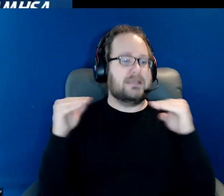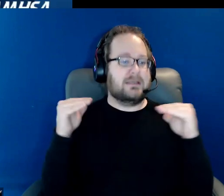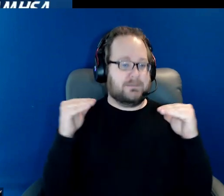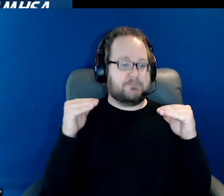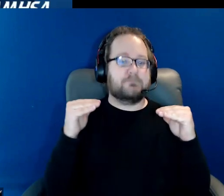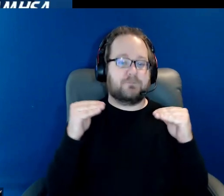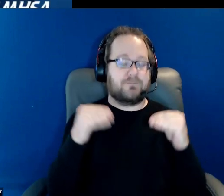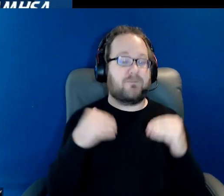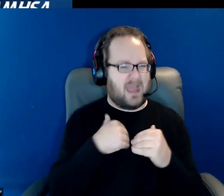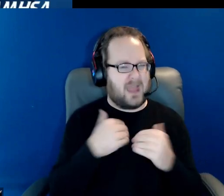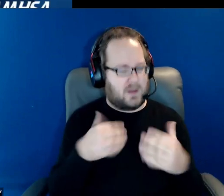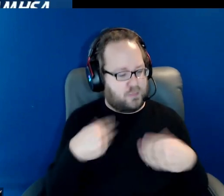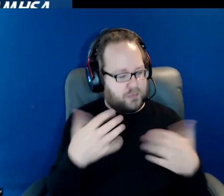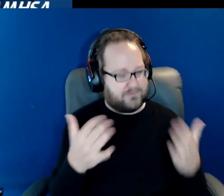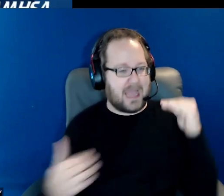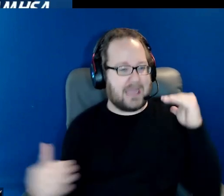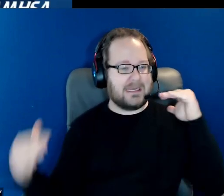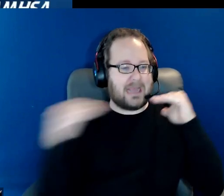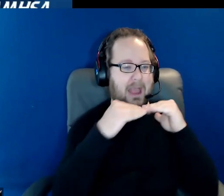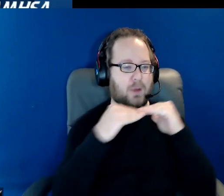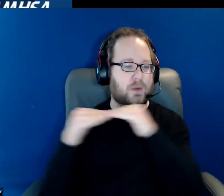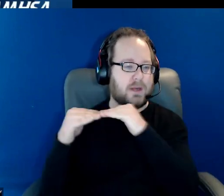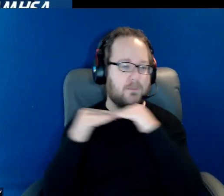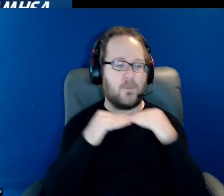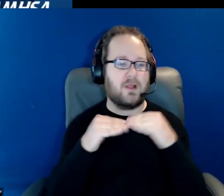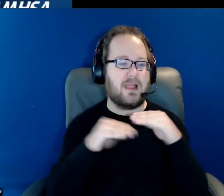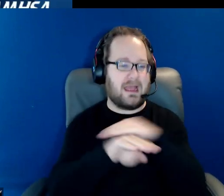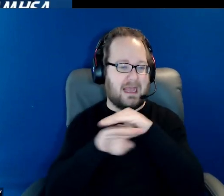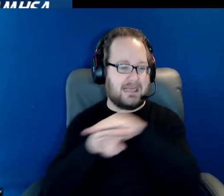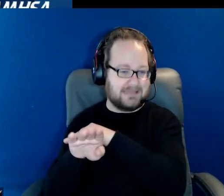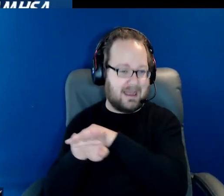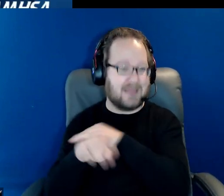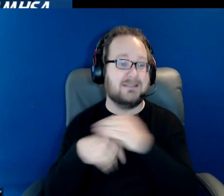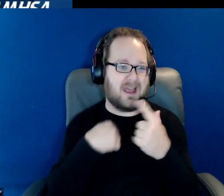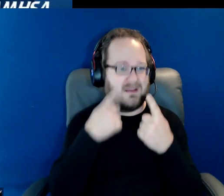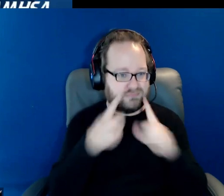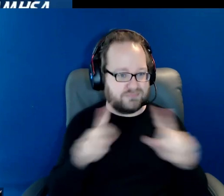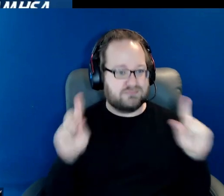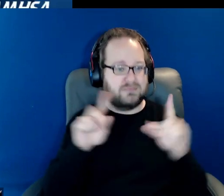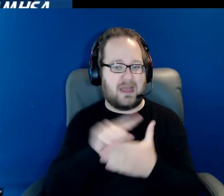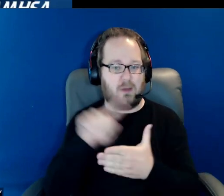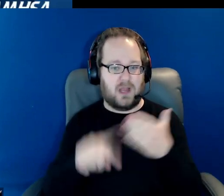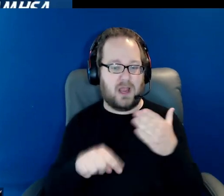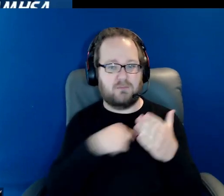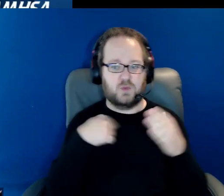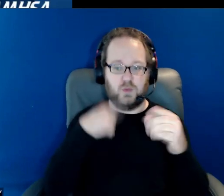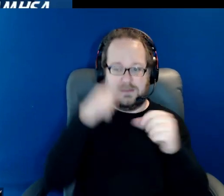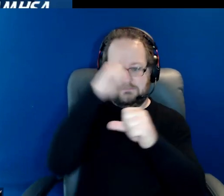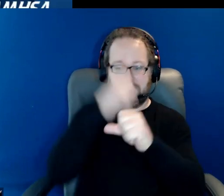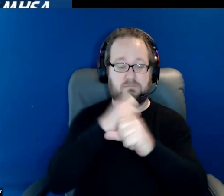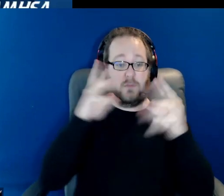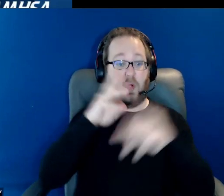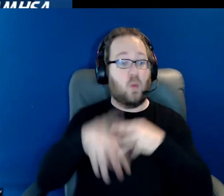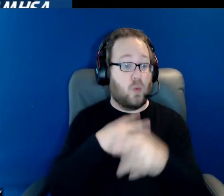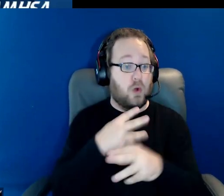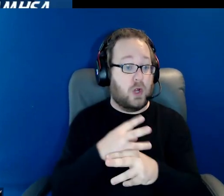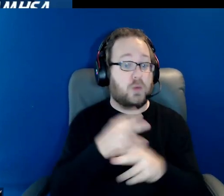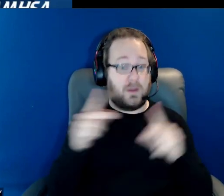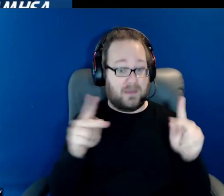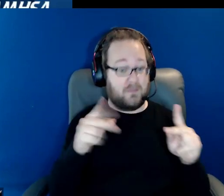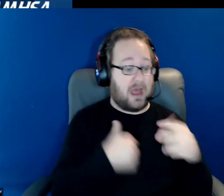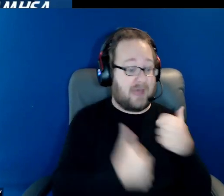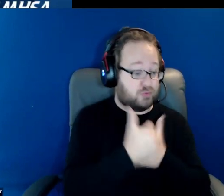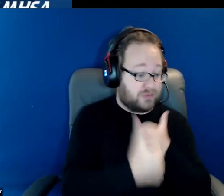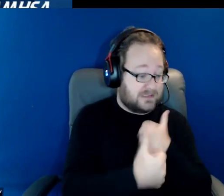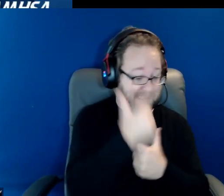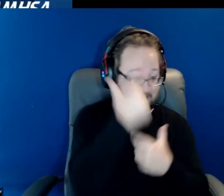access and better outcomes. We envision a world in which people affected by or at risk of mental health and